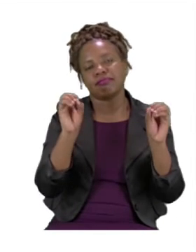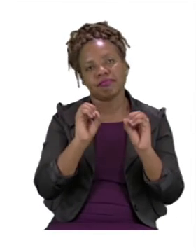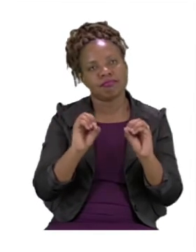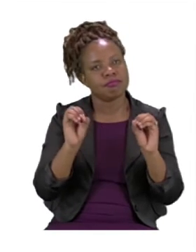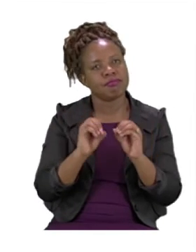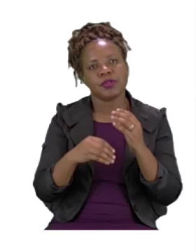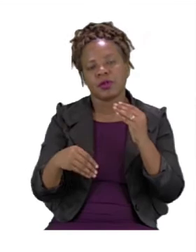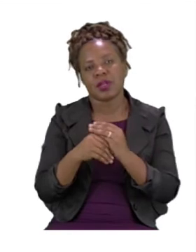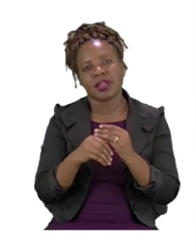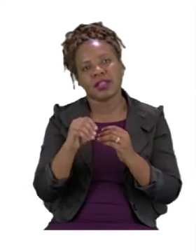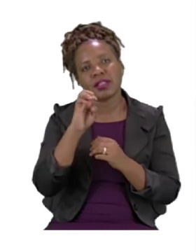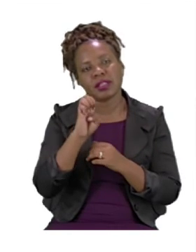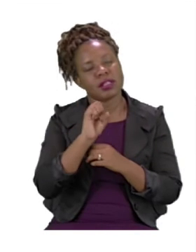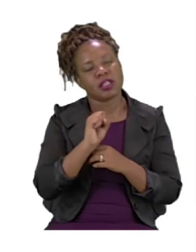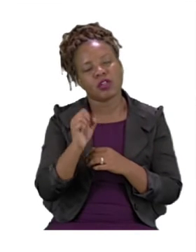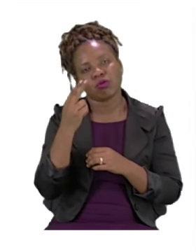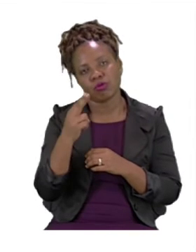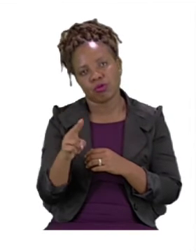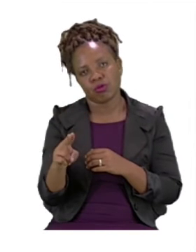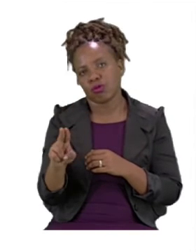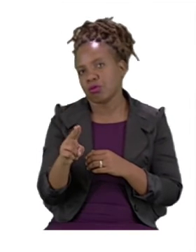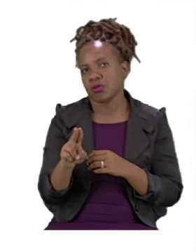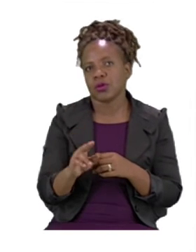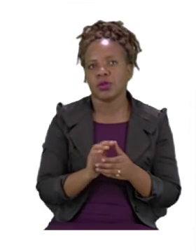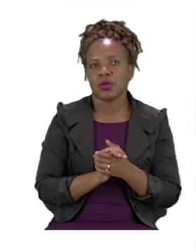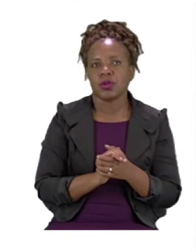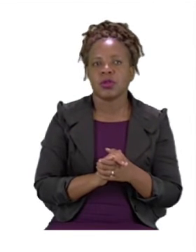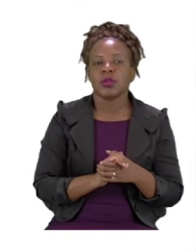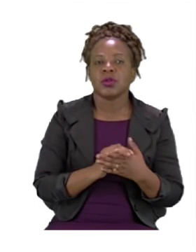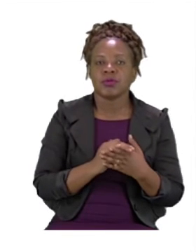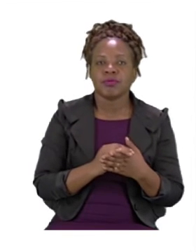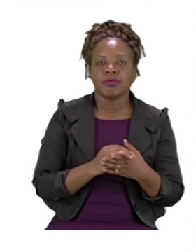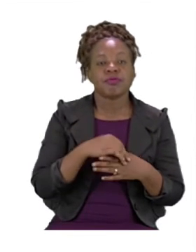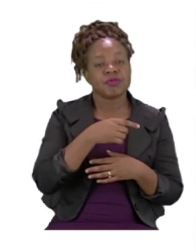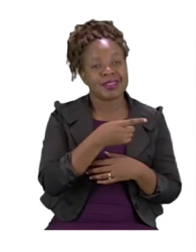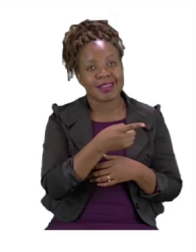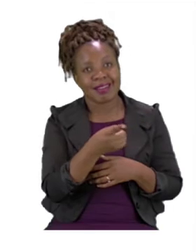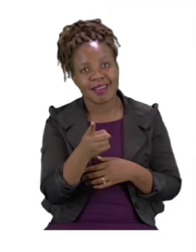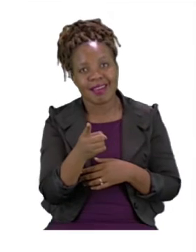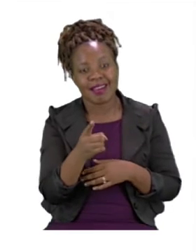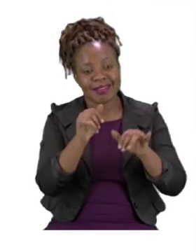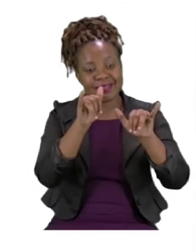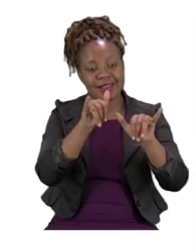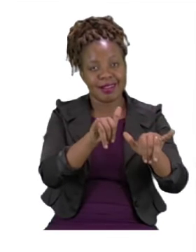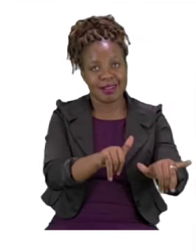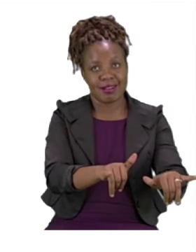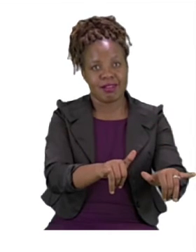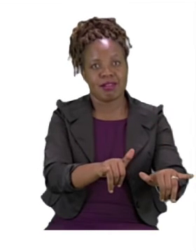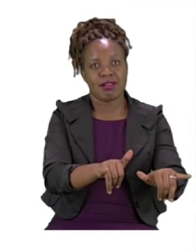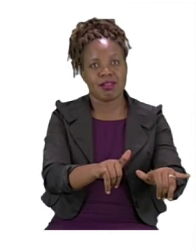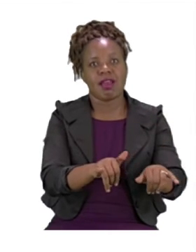means that our sentence will read, they live at that